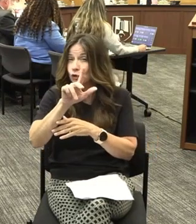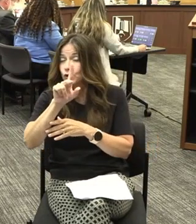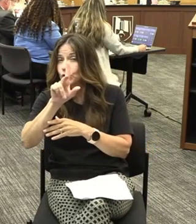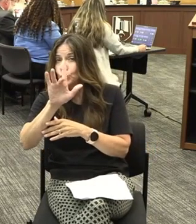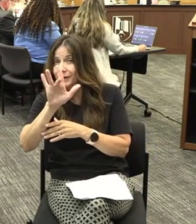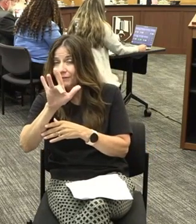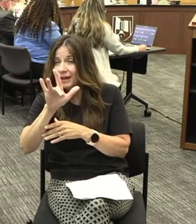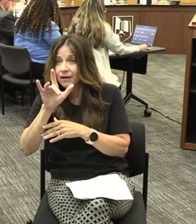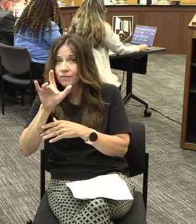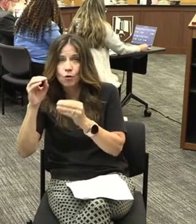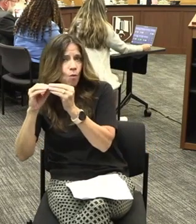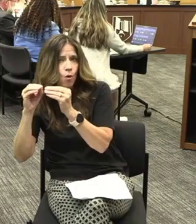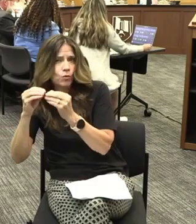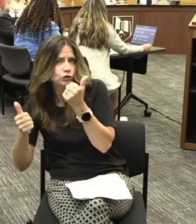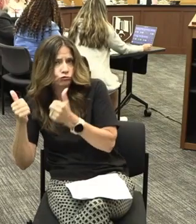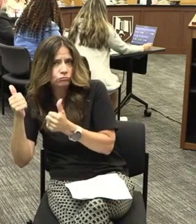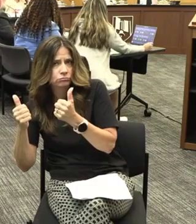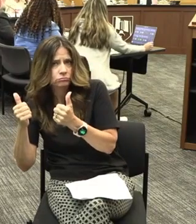that?